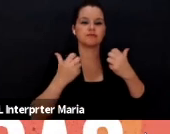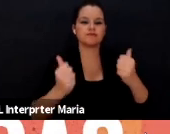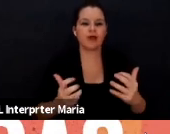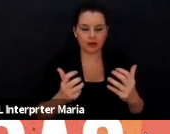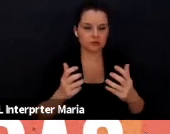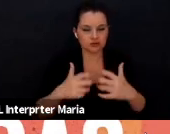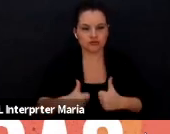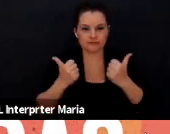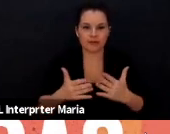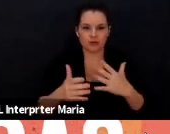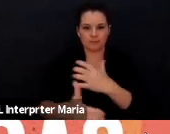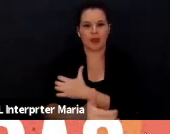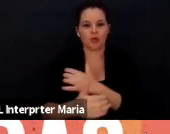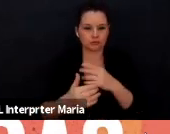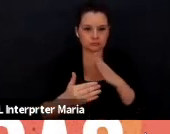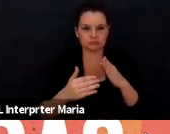Movement.